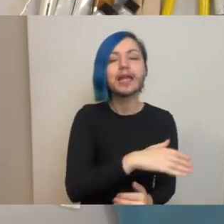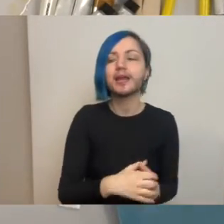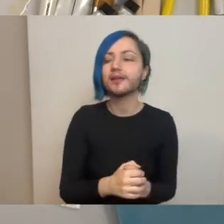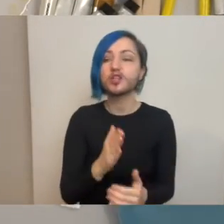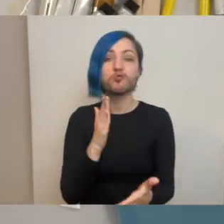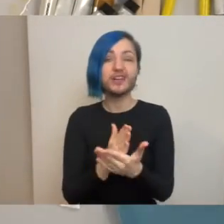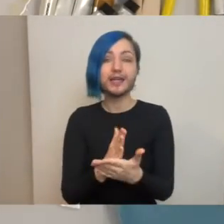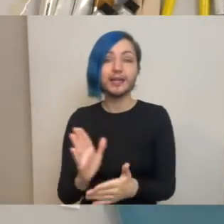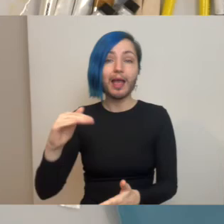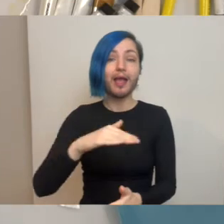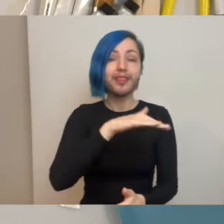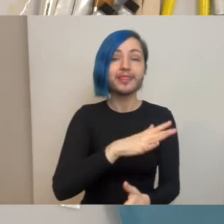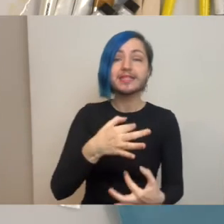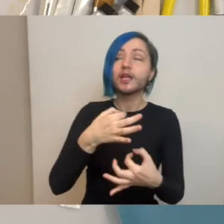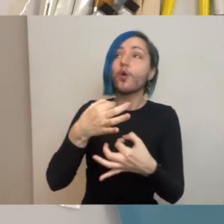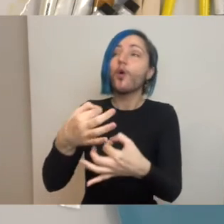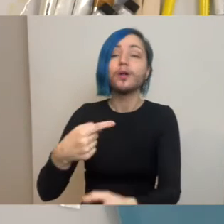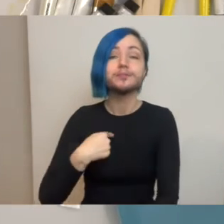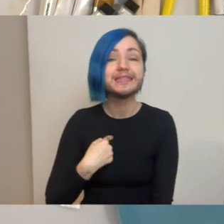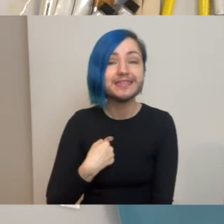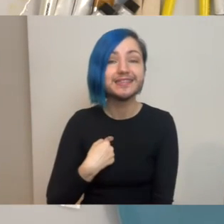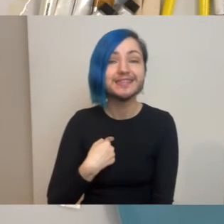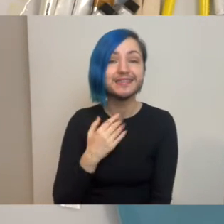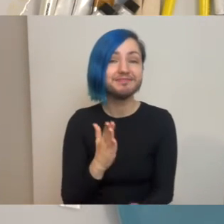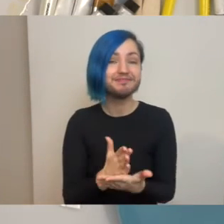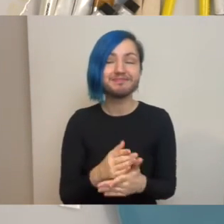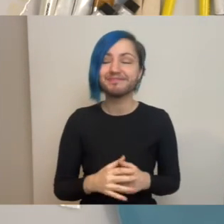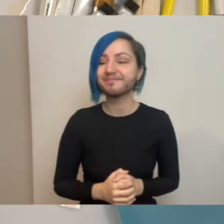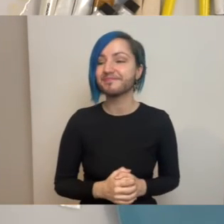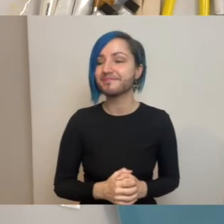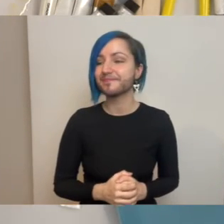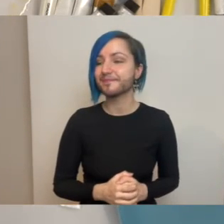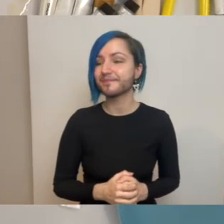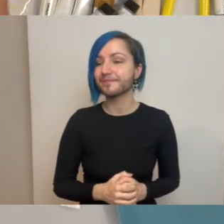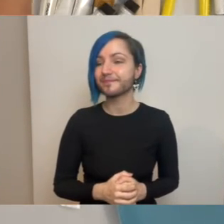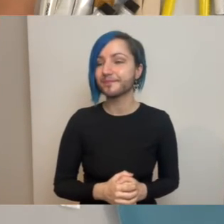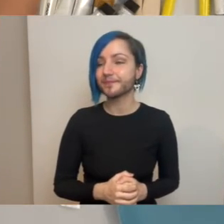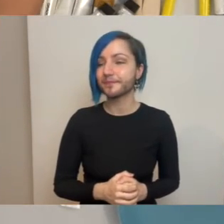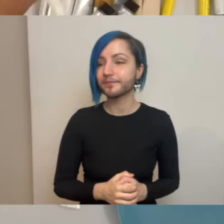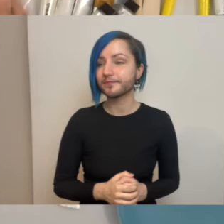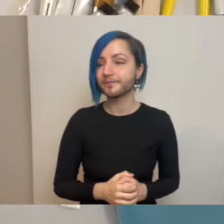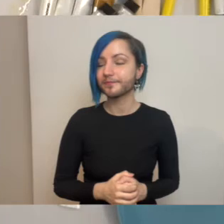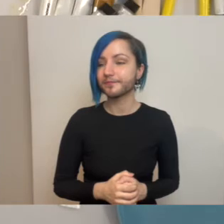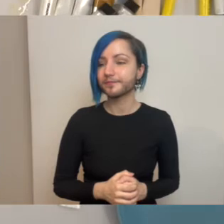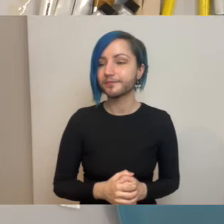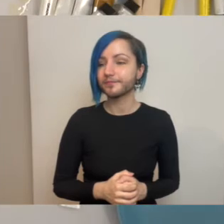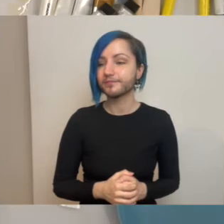To me, I feel as if the space I'm creating is the